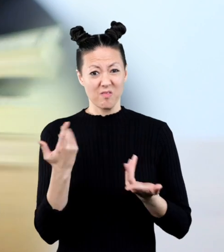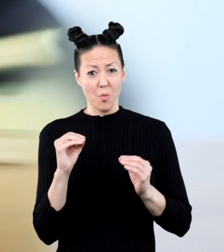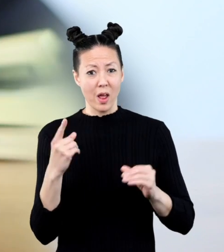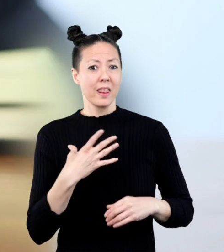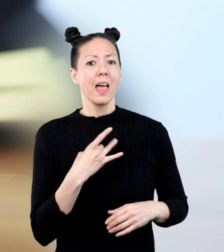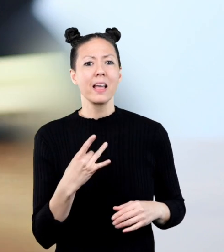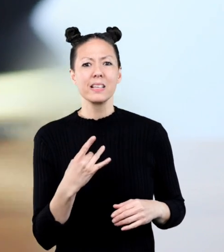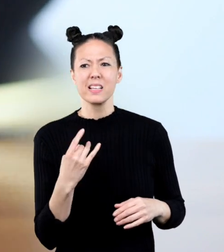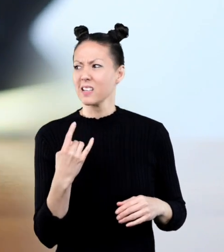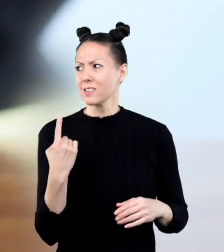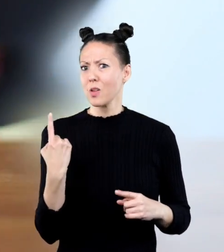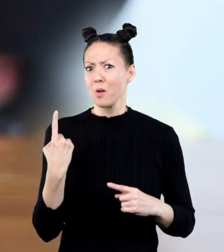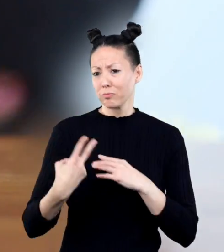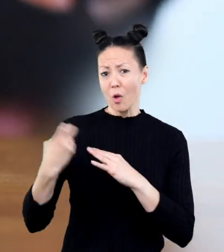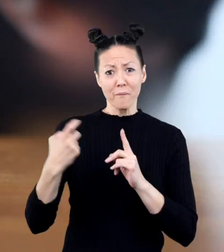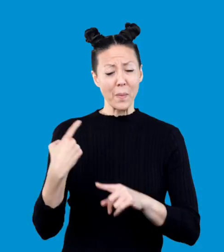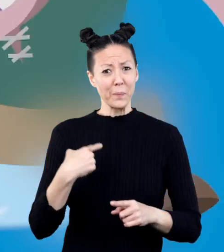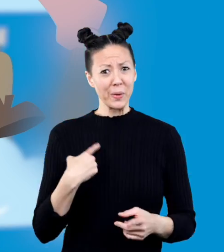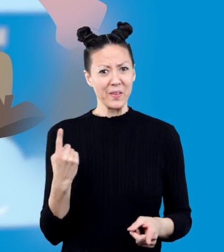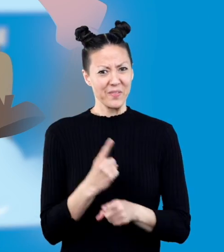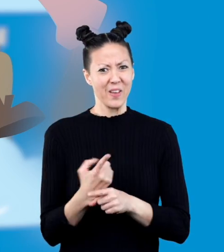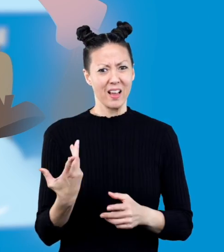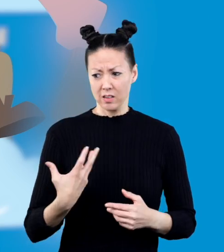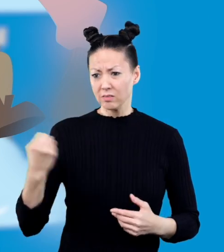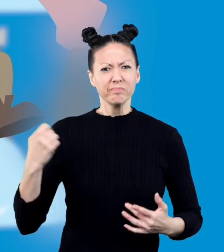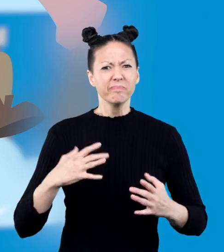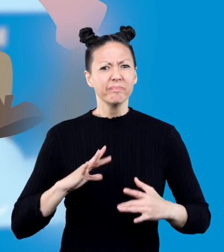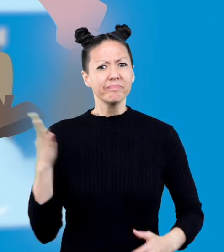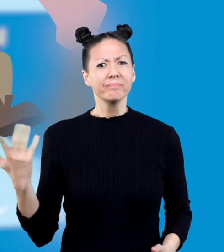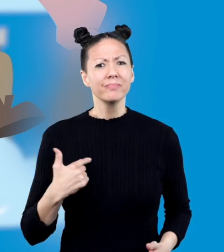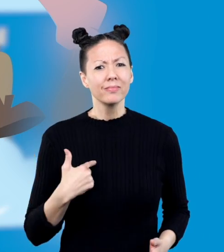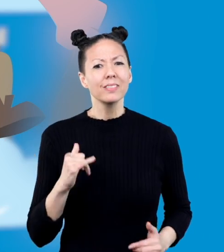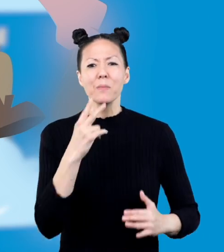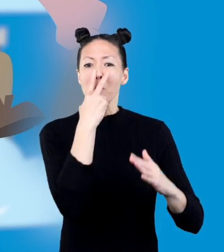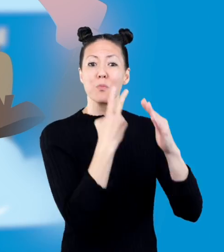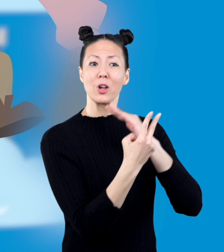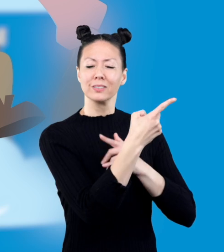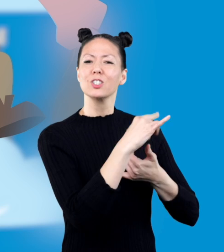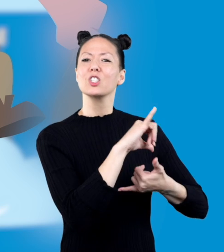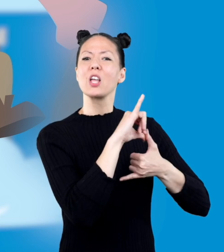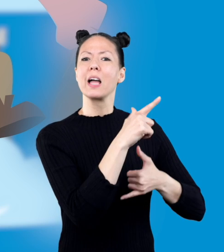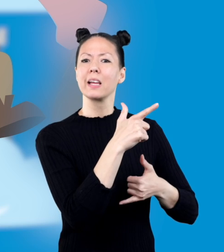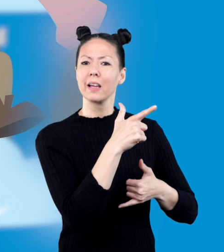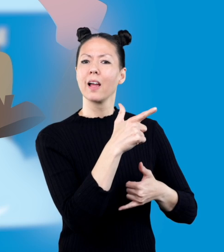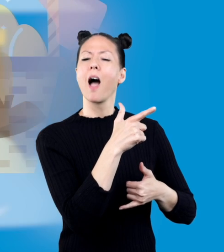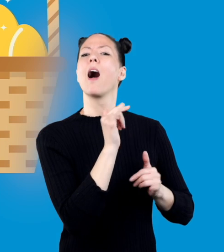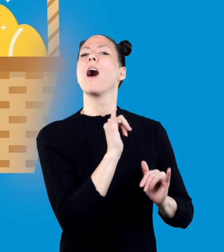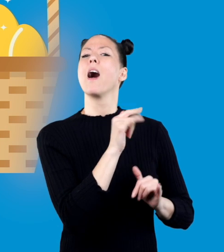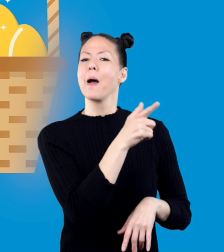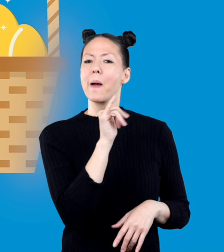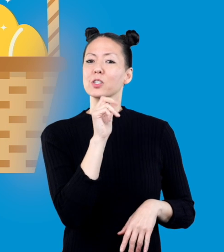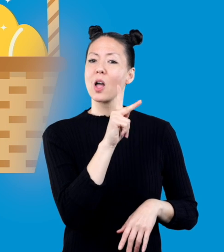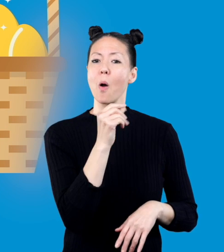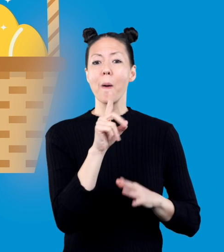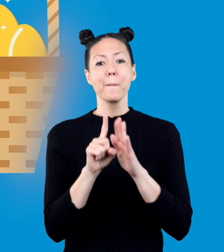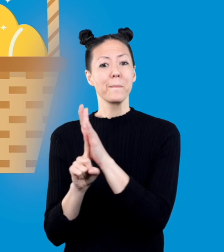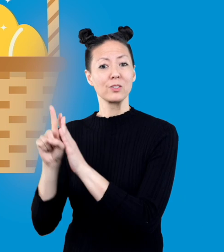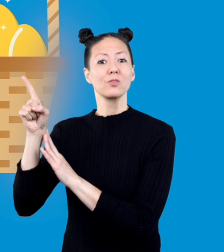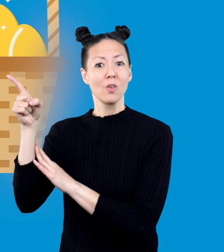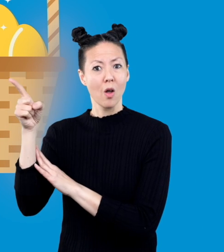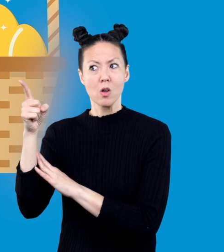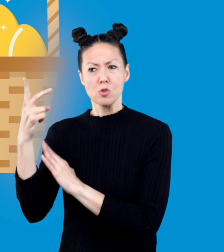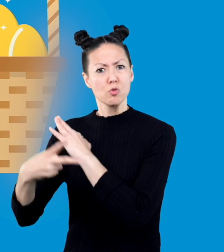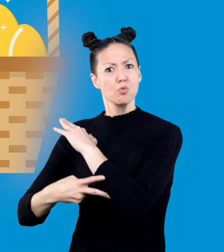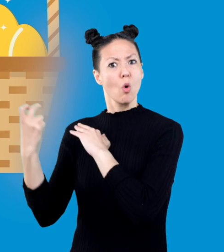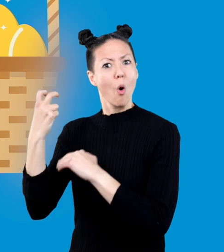to get something stolen from them, you might predict that the giant in the story of Jack and the Beanstalk is not going to like that